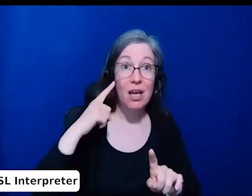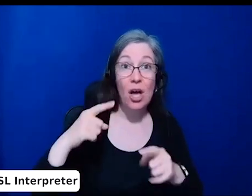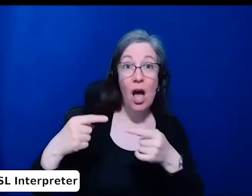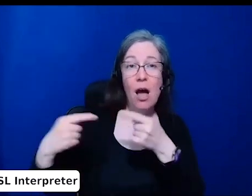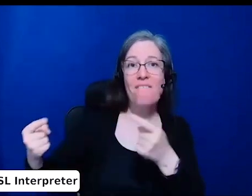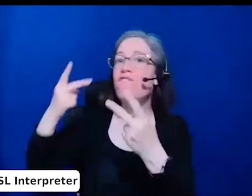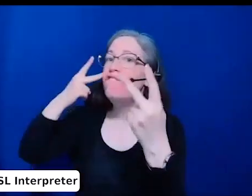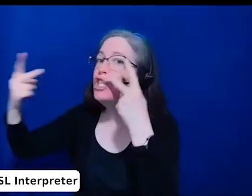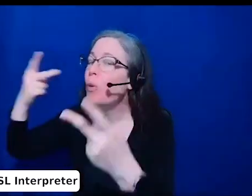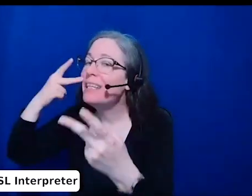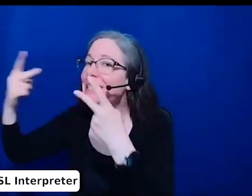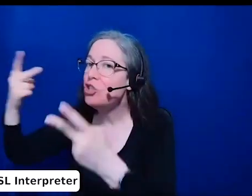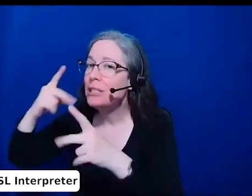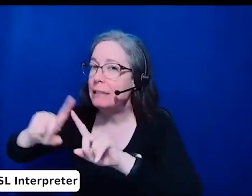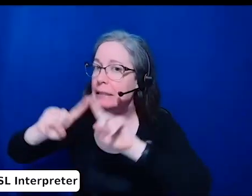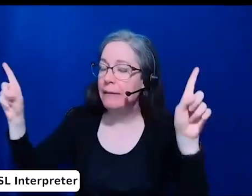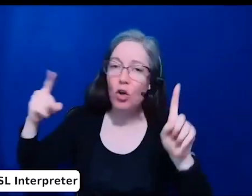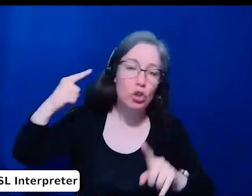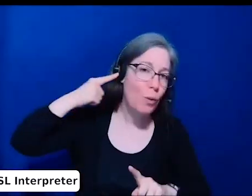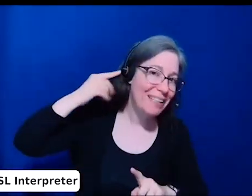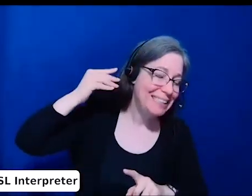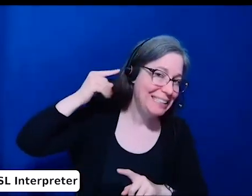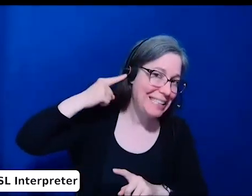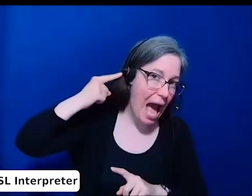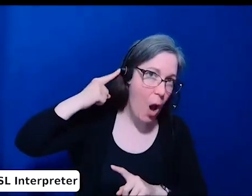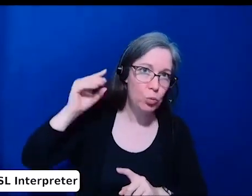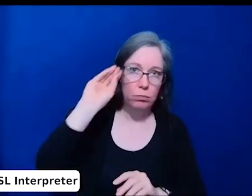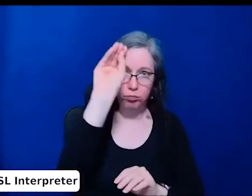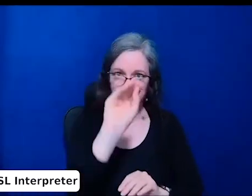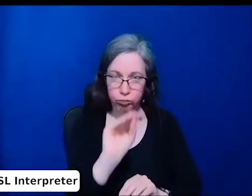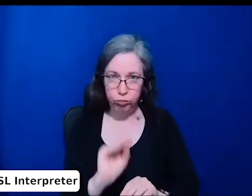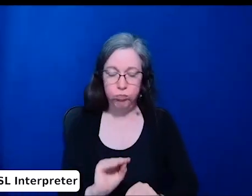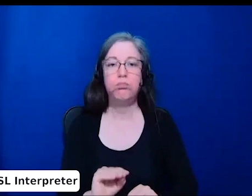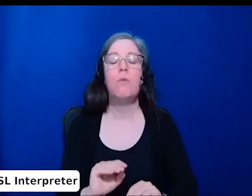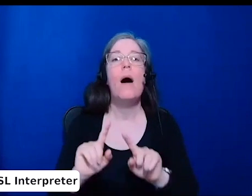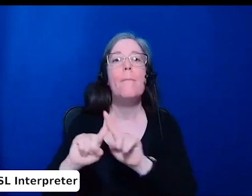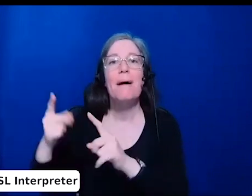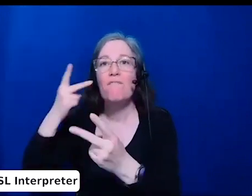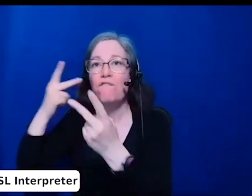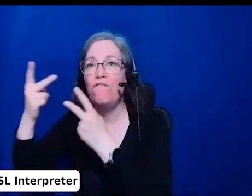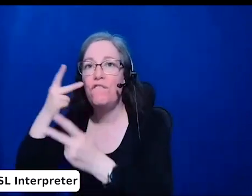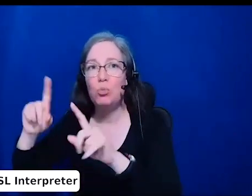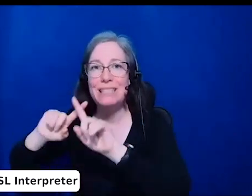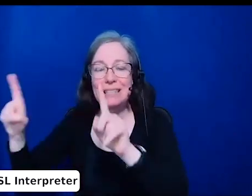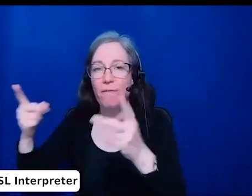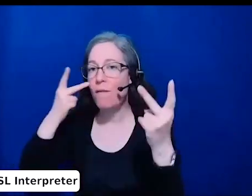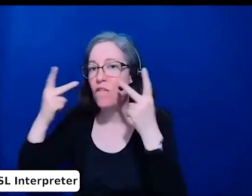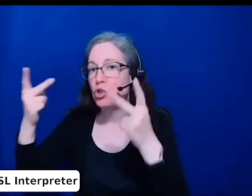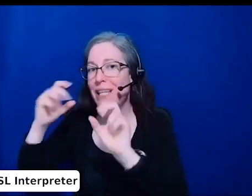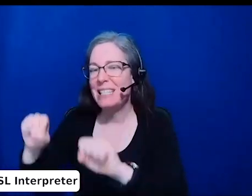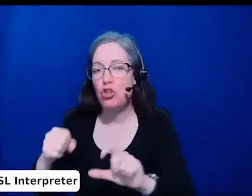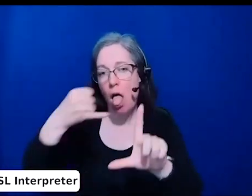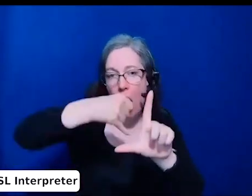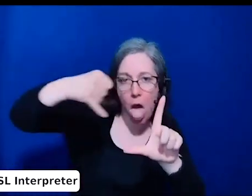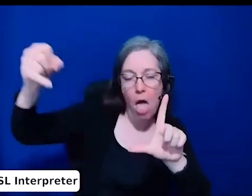to data visualizations, which is where we represent data in some visual medium. These are, say, your line graphs,